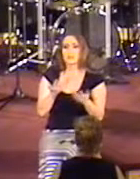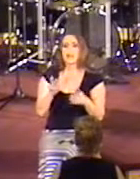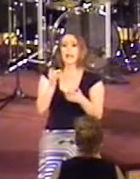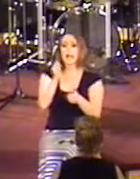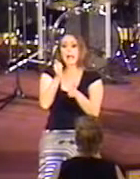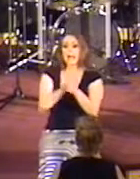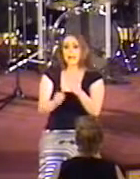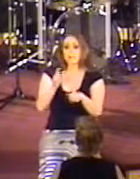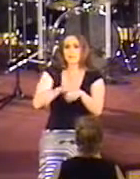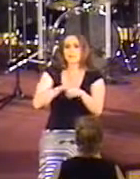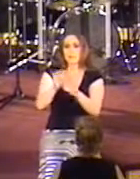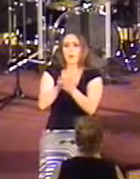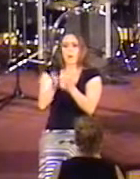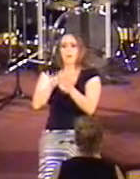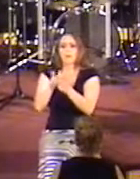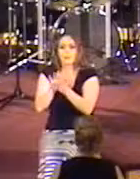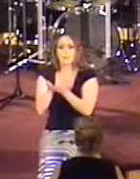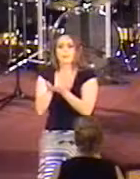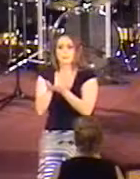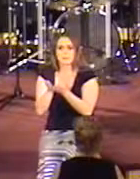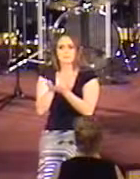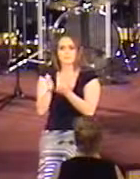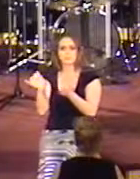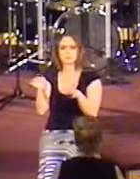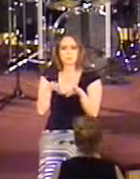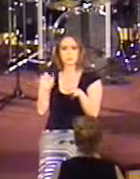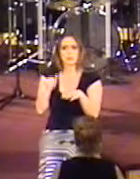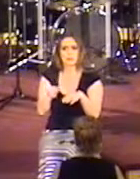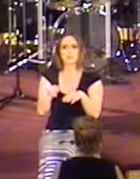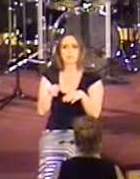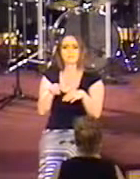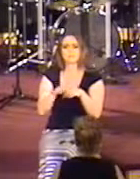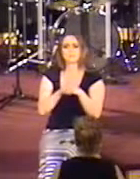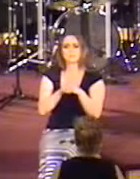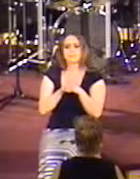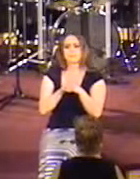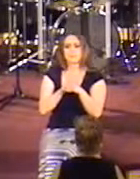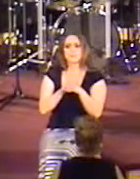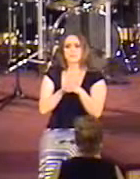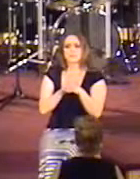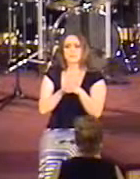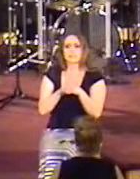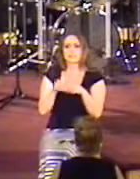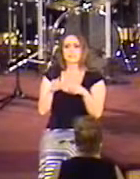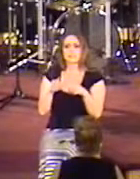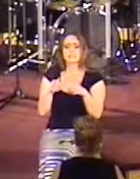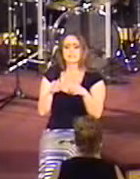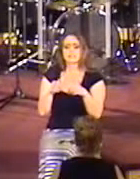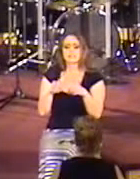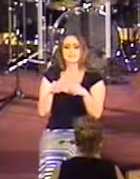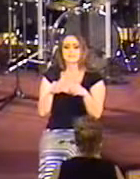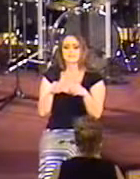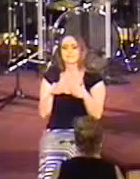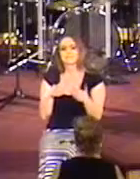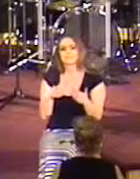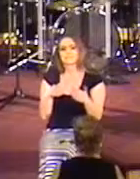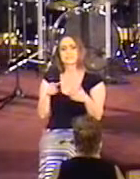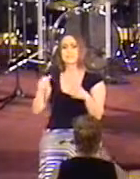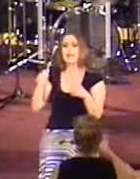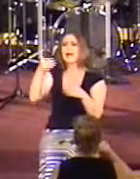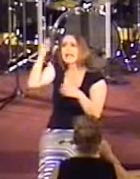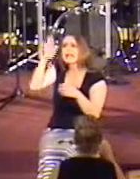We say, God, sift through me. David even challenges God as he comes through his repentant life and he gets things straightened out. He said,